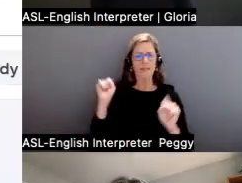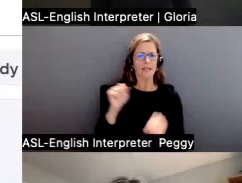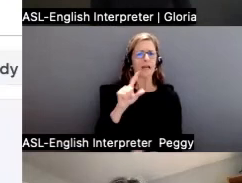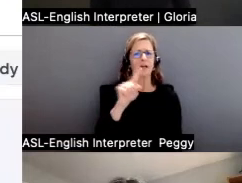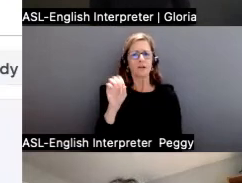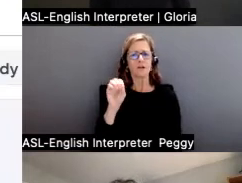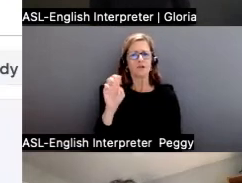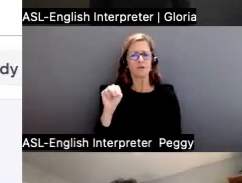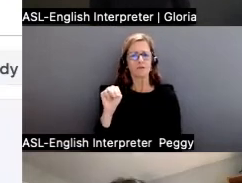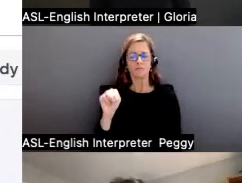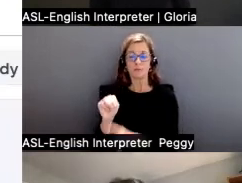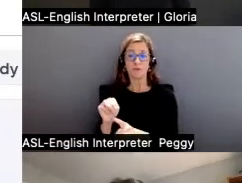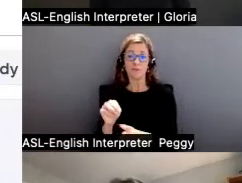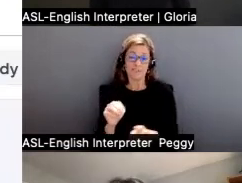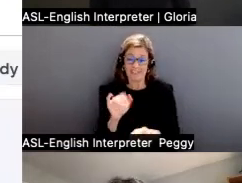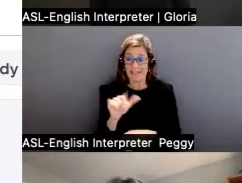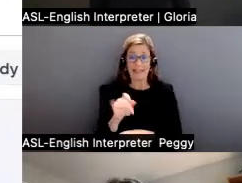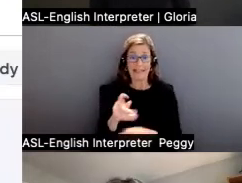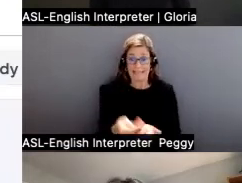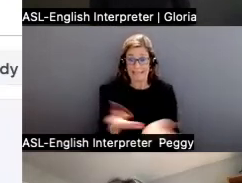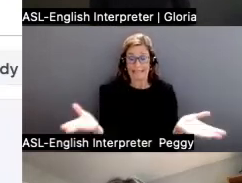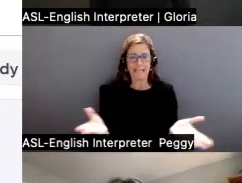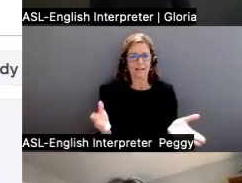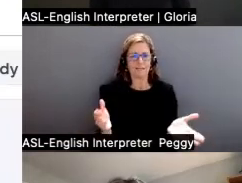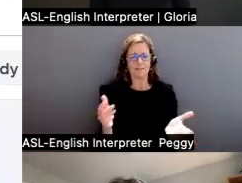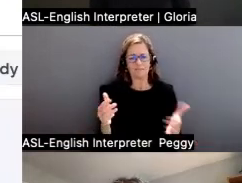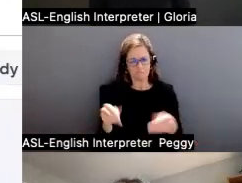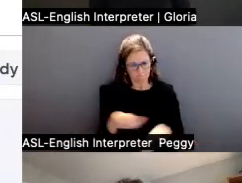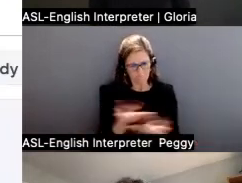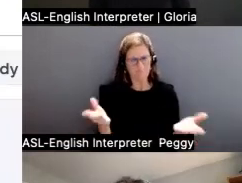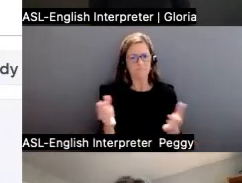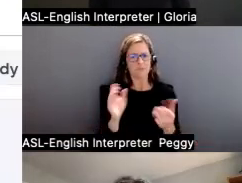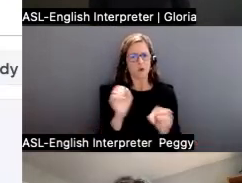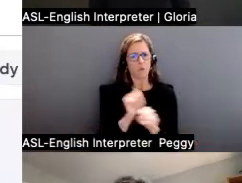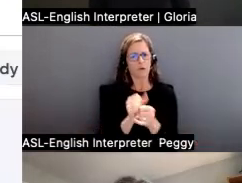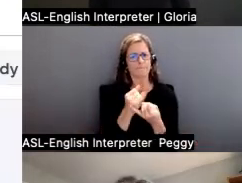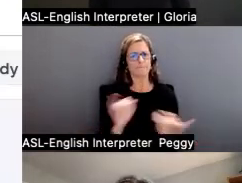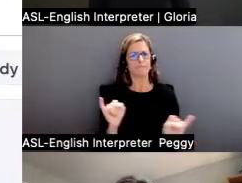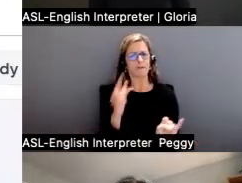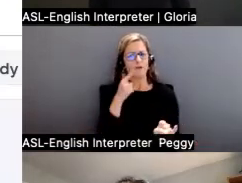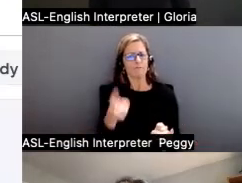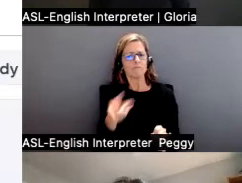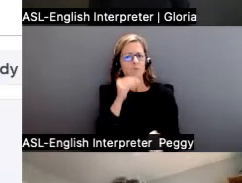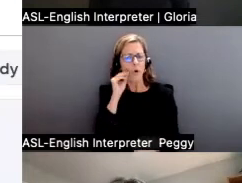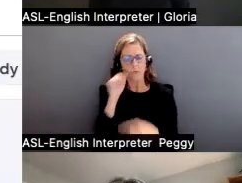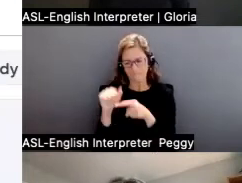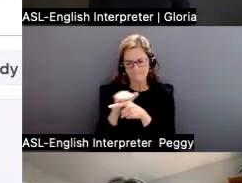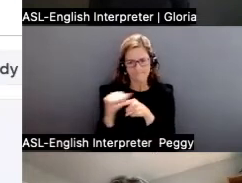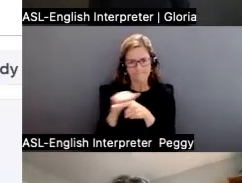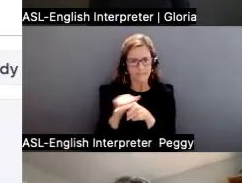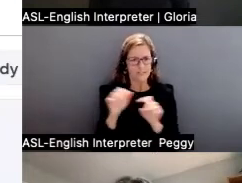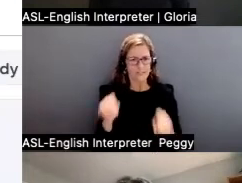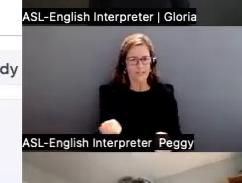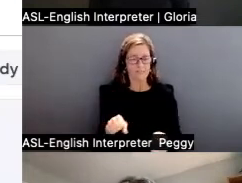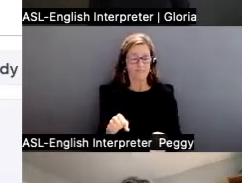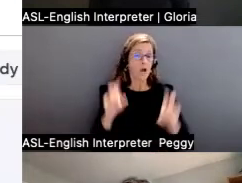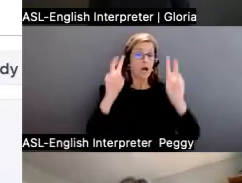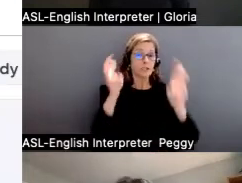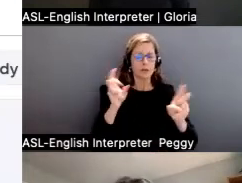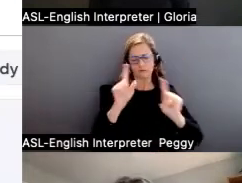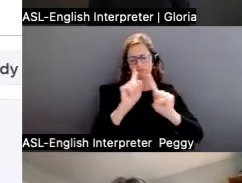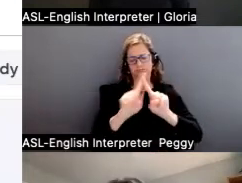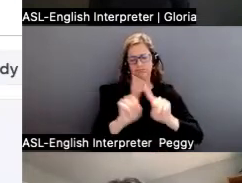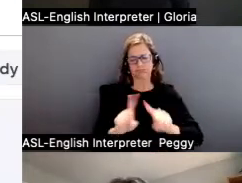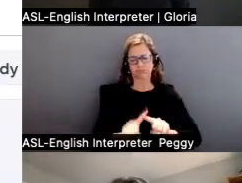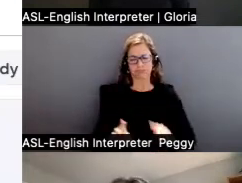for the learners if they need to or want to practice as well. And it could be different topics. I know, Stephanie, you work with